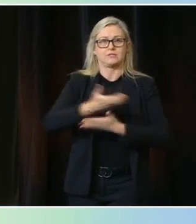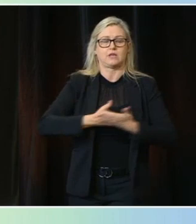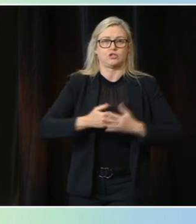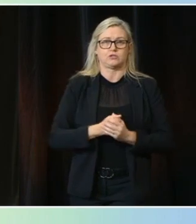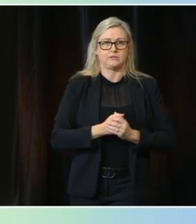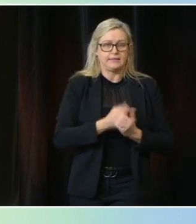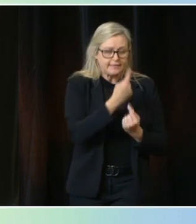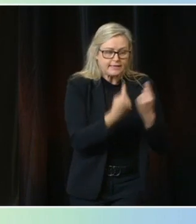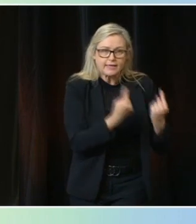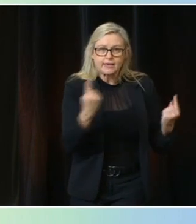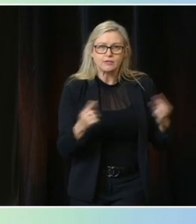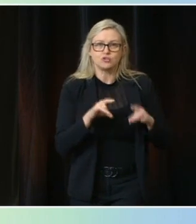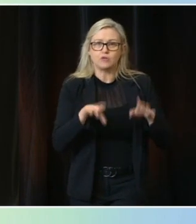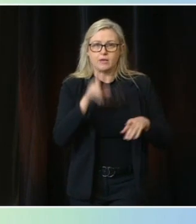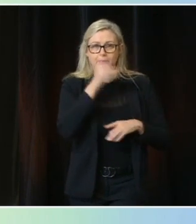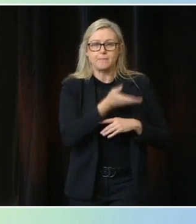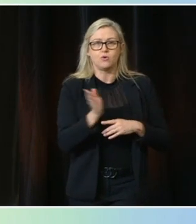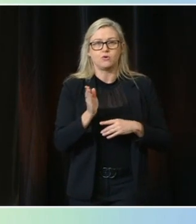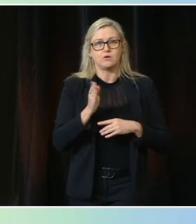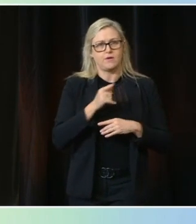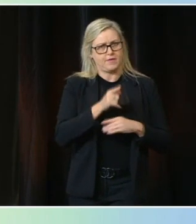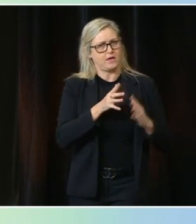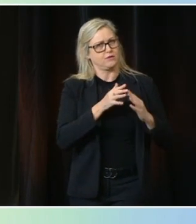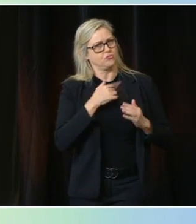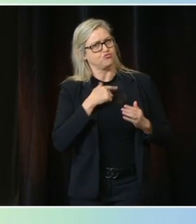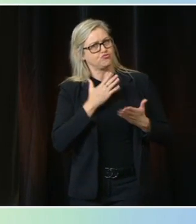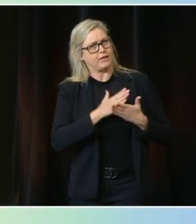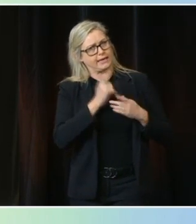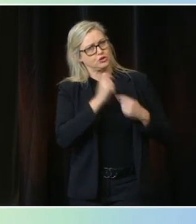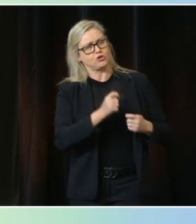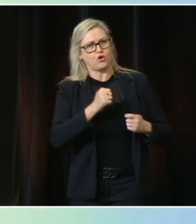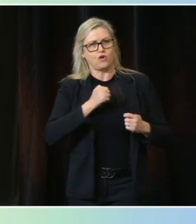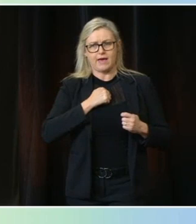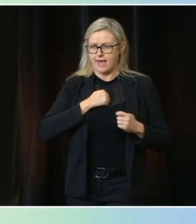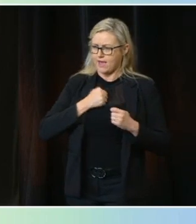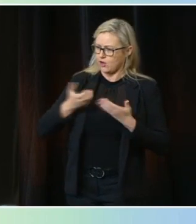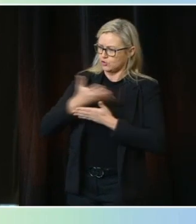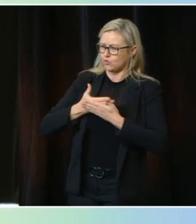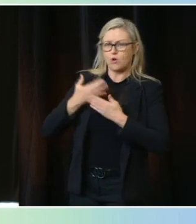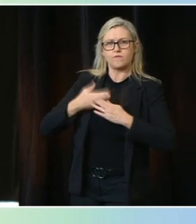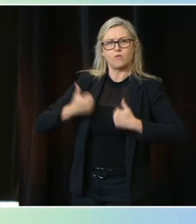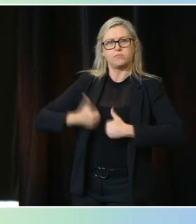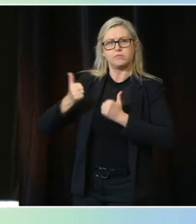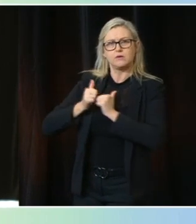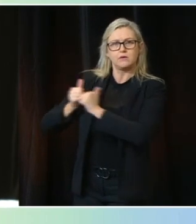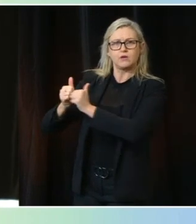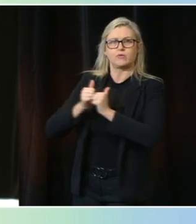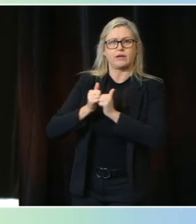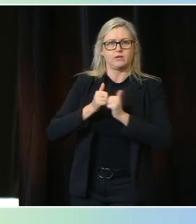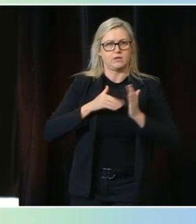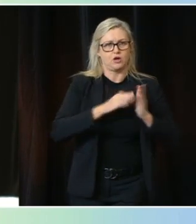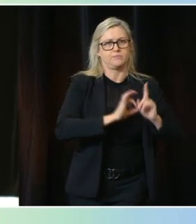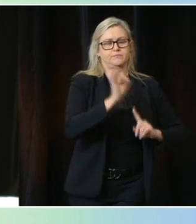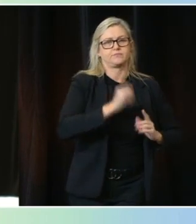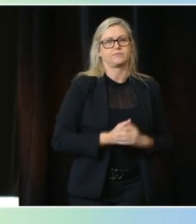deserves our best efforts to seek consensus to achieve progress and when we work together to